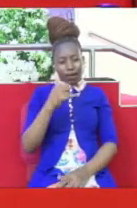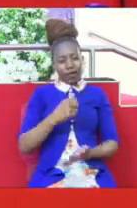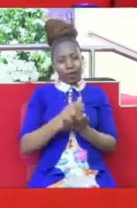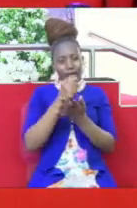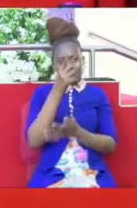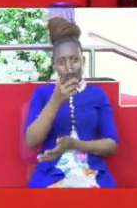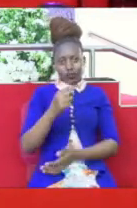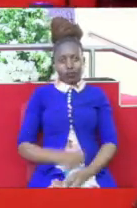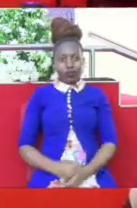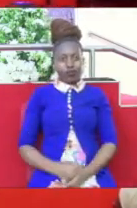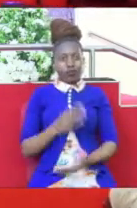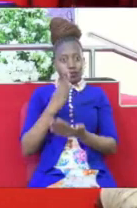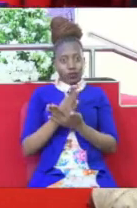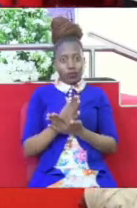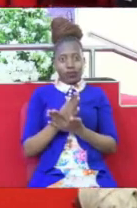amen.